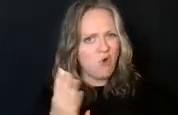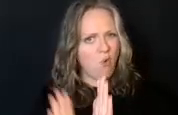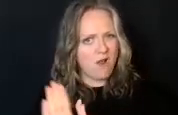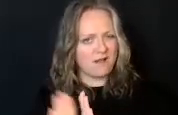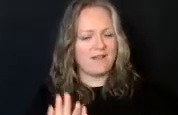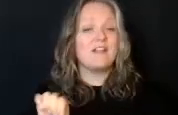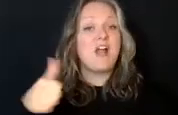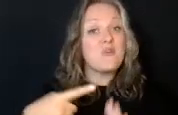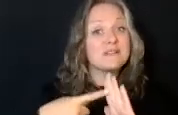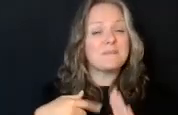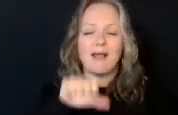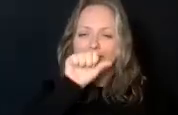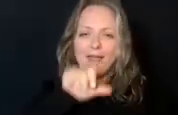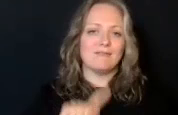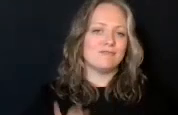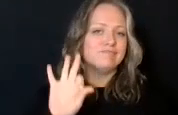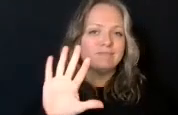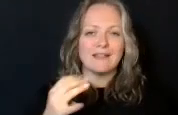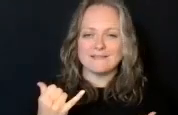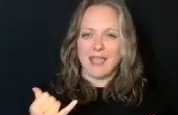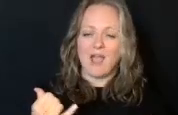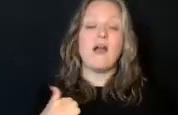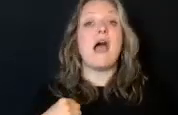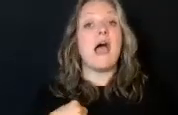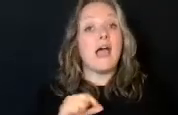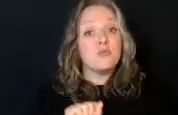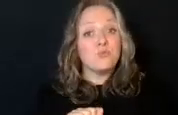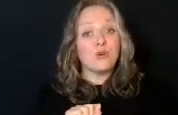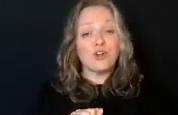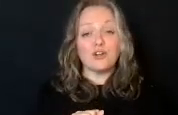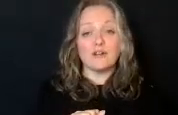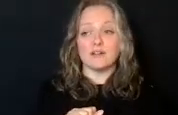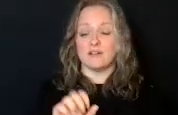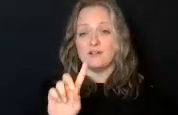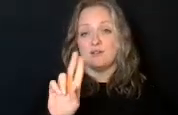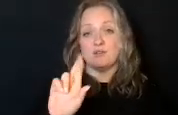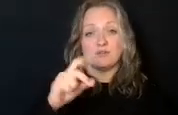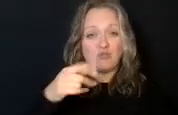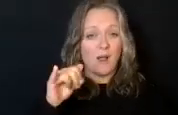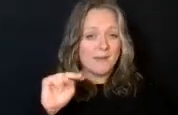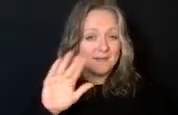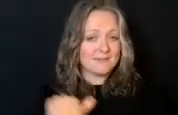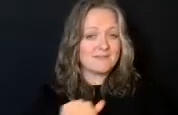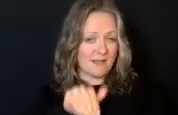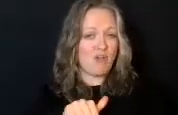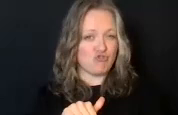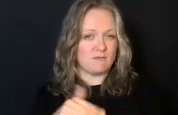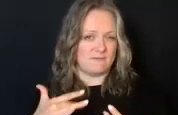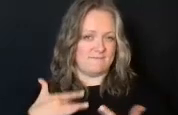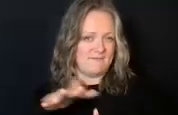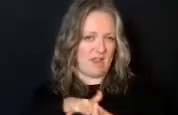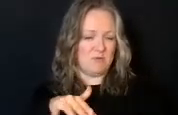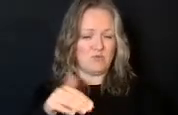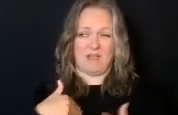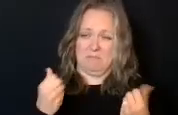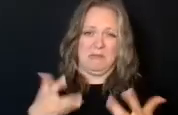love to always insert here is I work in drop-in center settings, so I have lots of opportunity